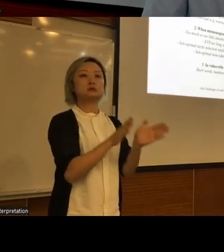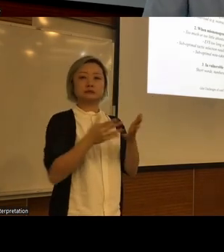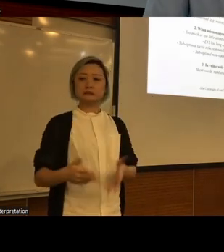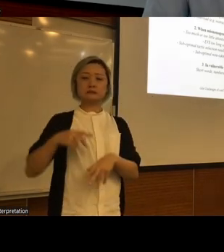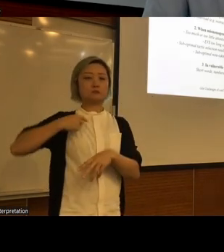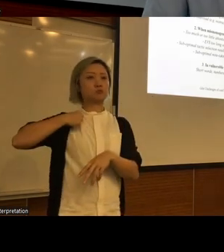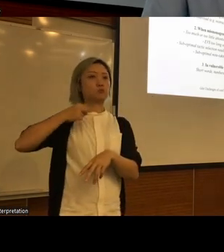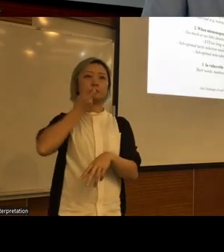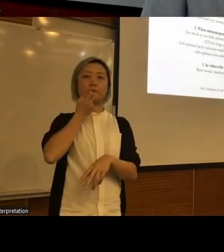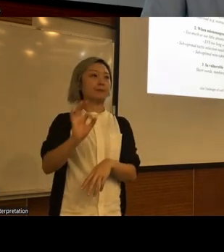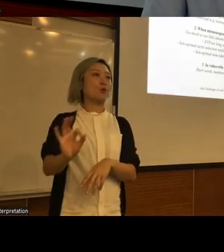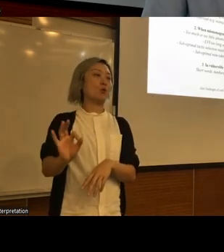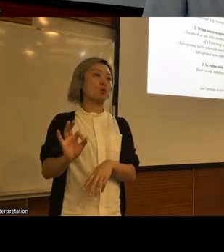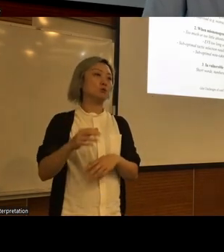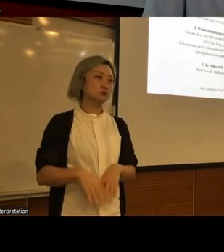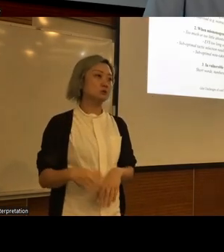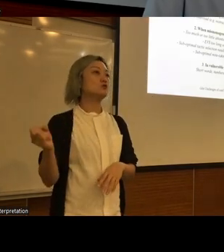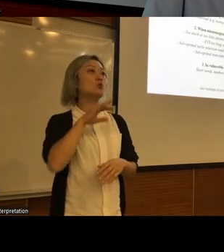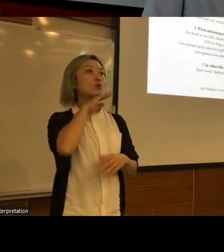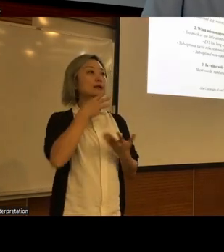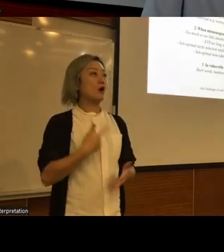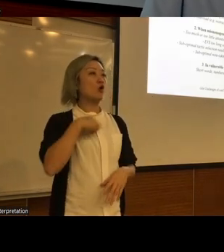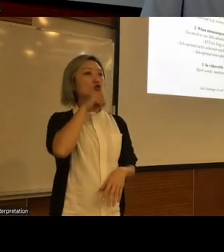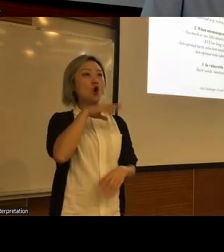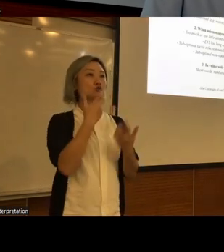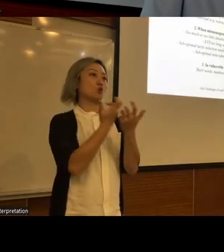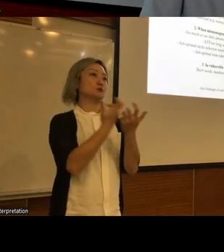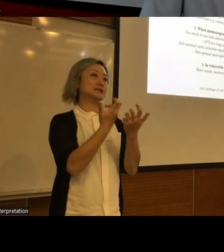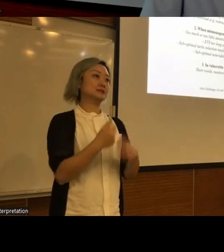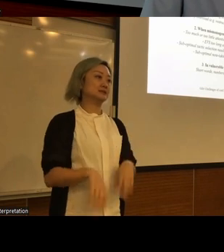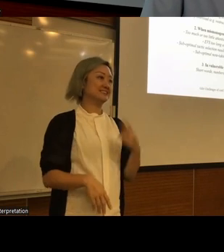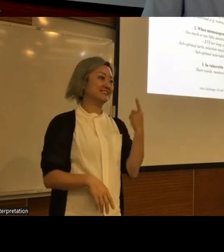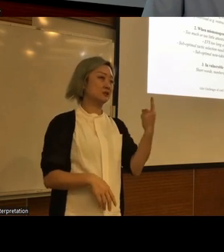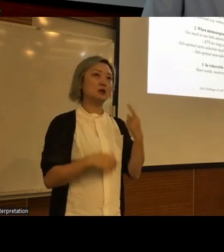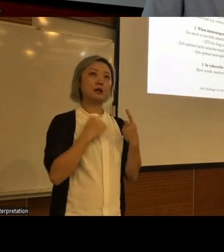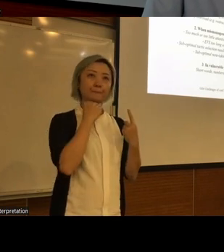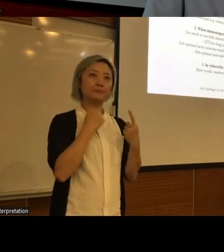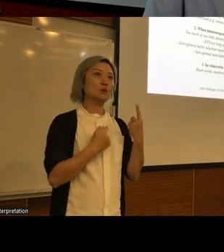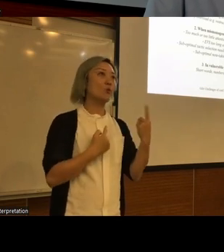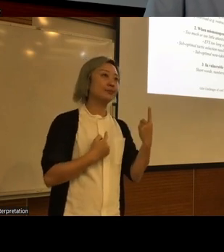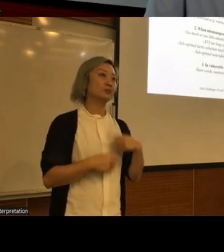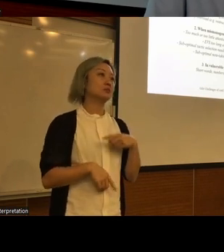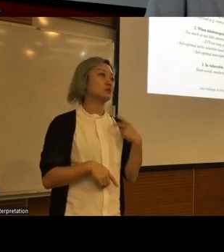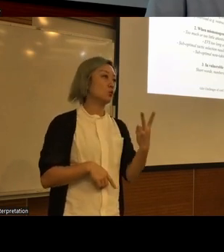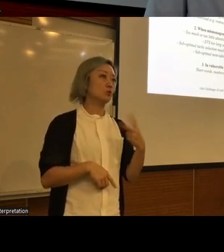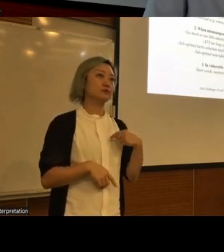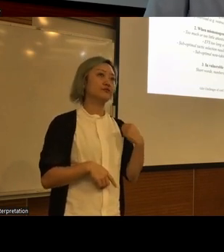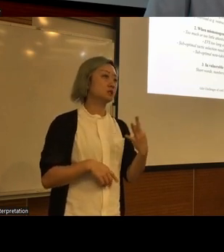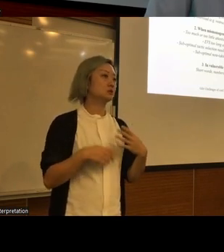How long did it take me to say 1? 2. Now, if at that time you were doing something